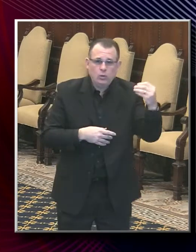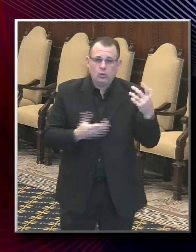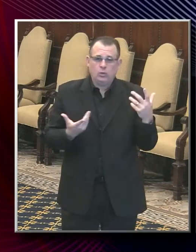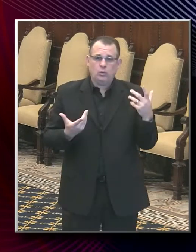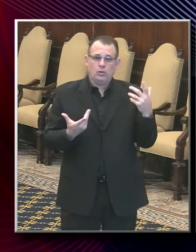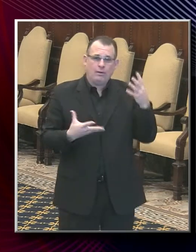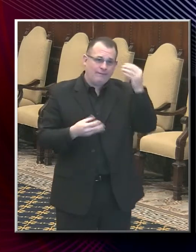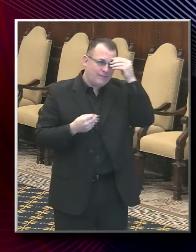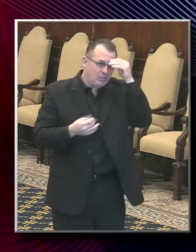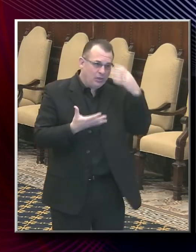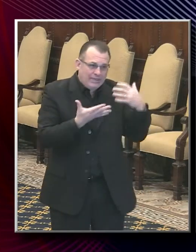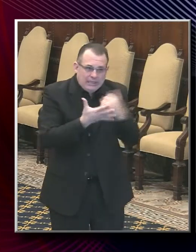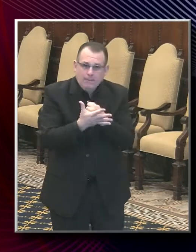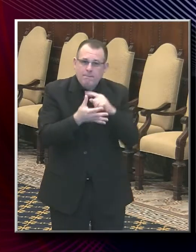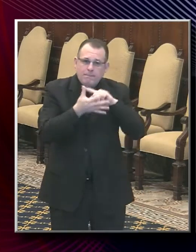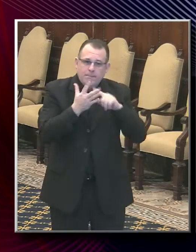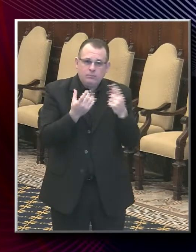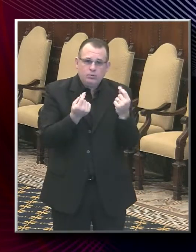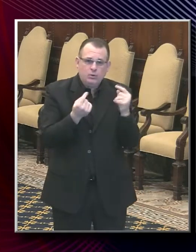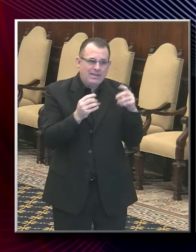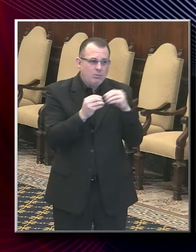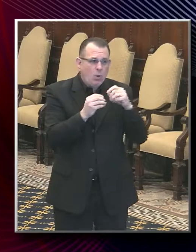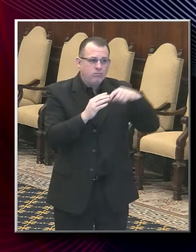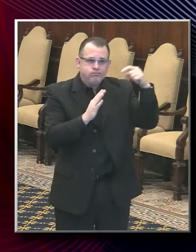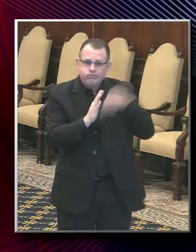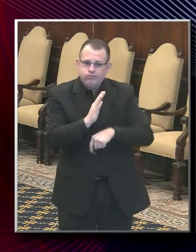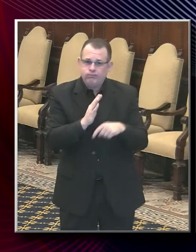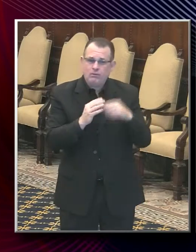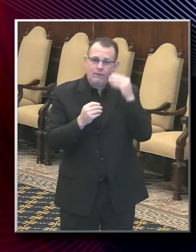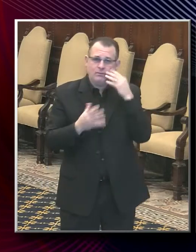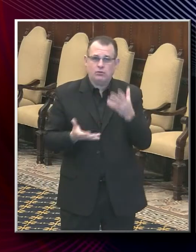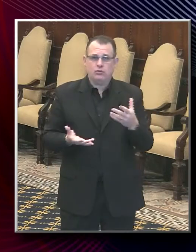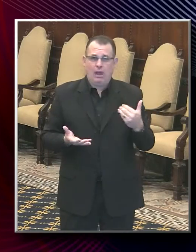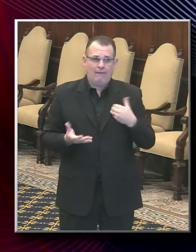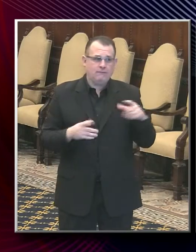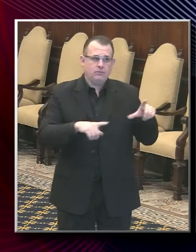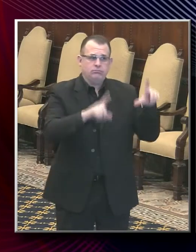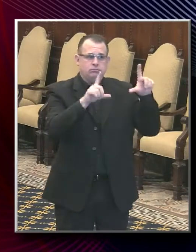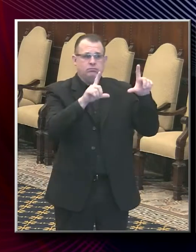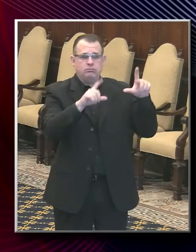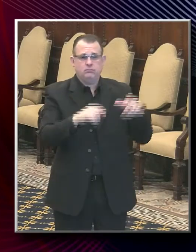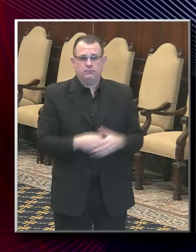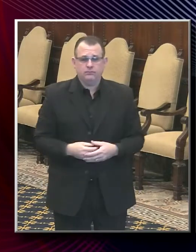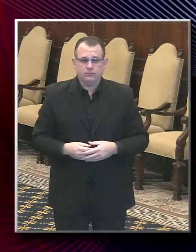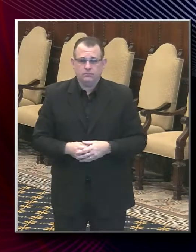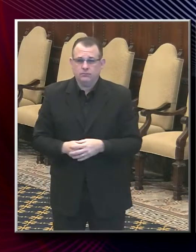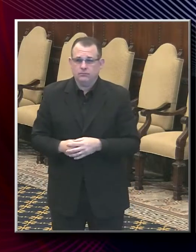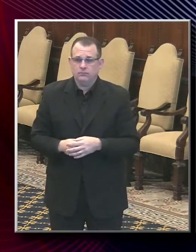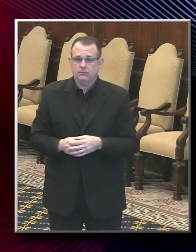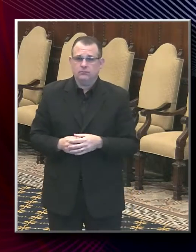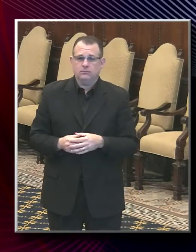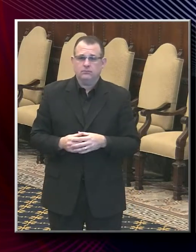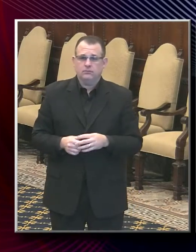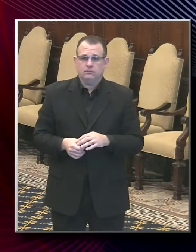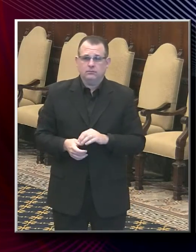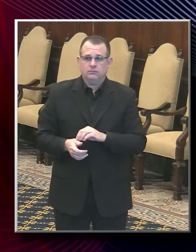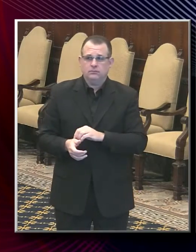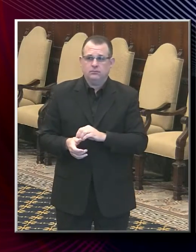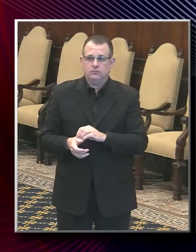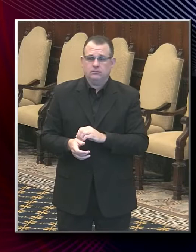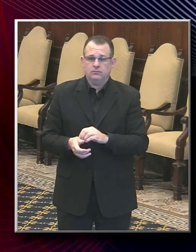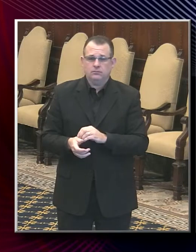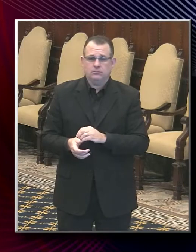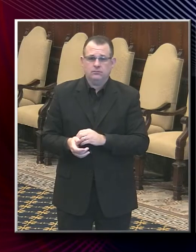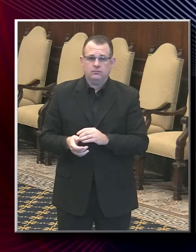you can get if you want to be tested. To everyone that's listening in, the hospital data say that we're definitely not past the worst of